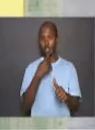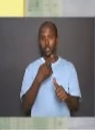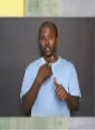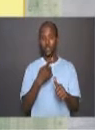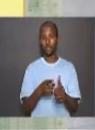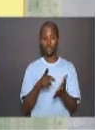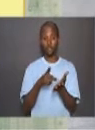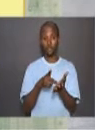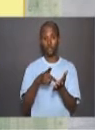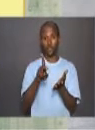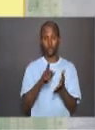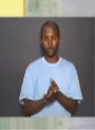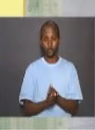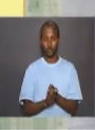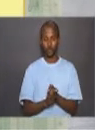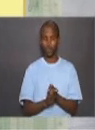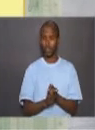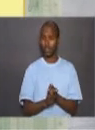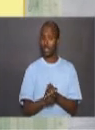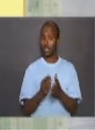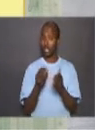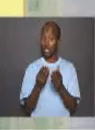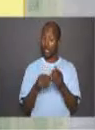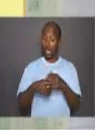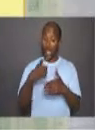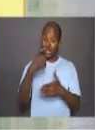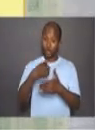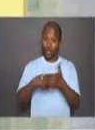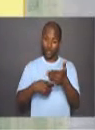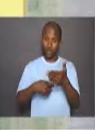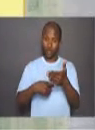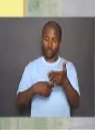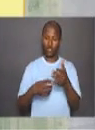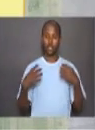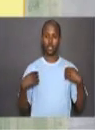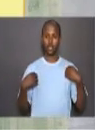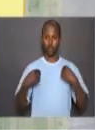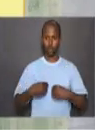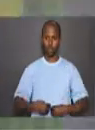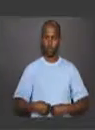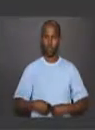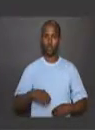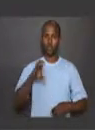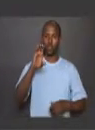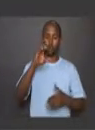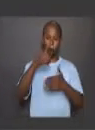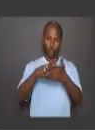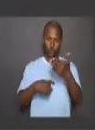fee. These expenses are called closing costs.